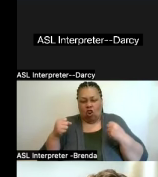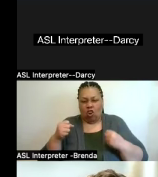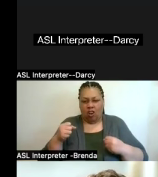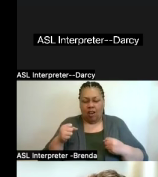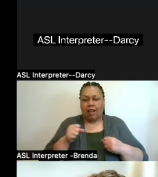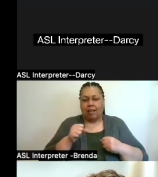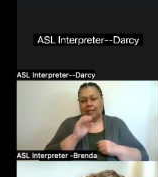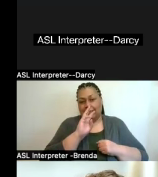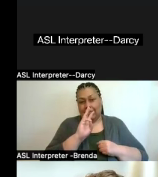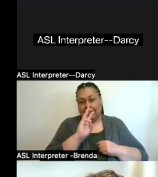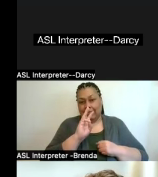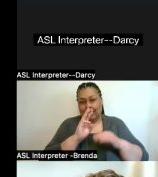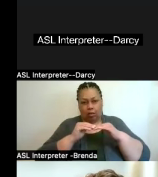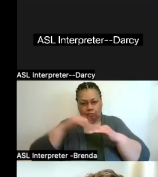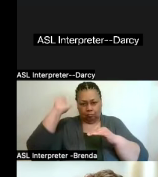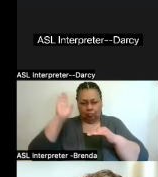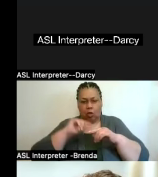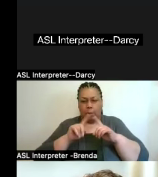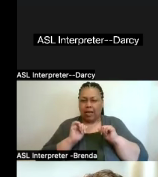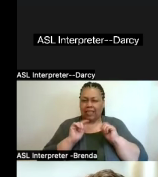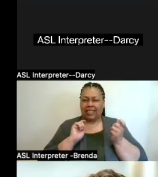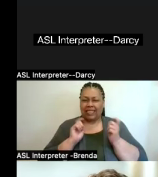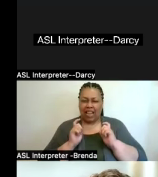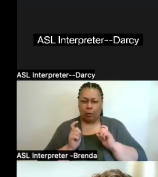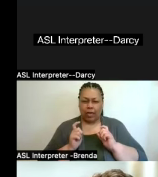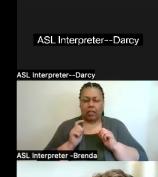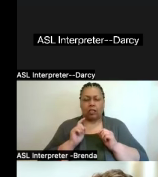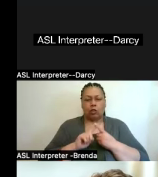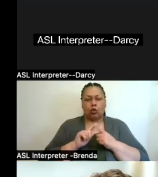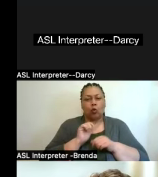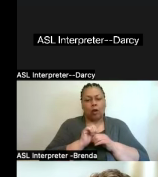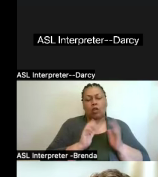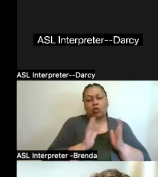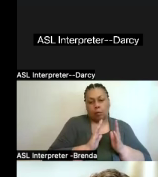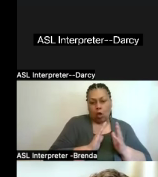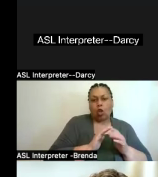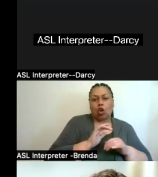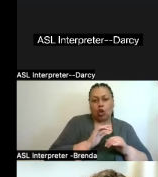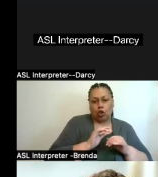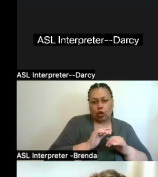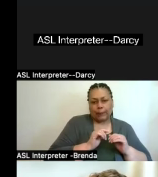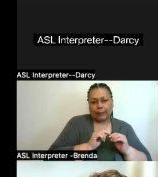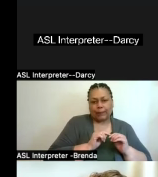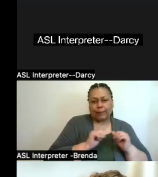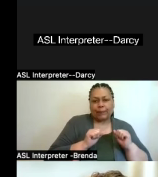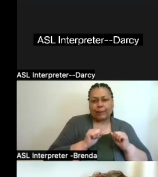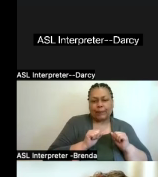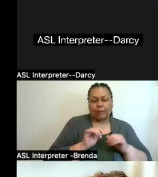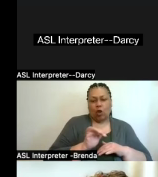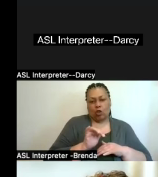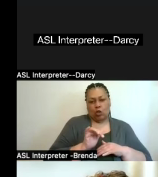higher, although it is calibrated to be able to work for smaller magnitude earthquakes. Next slide,